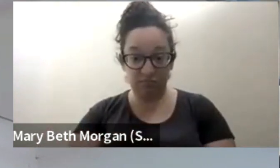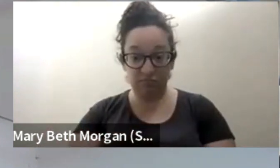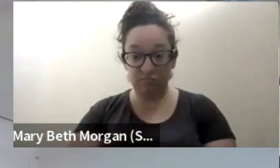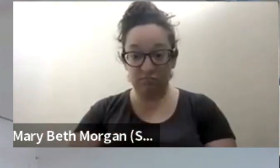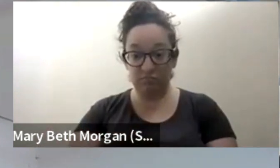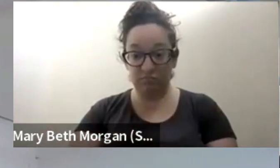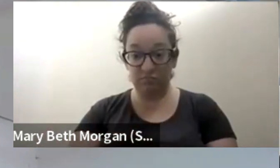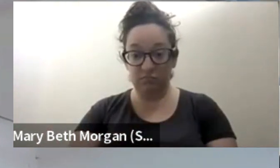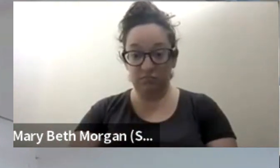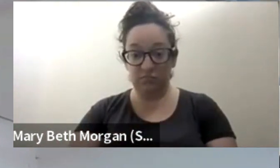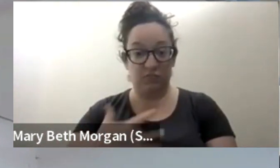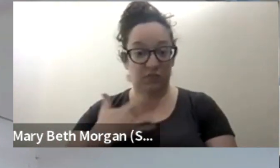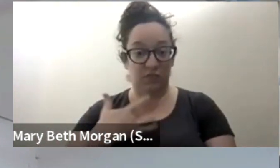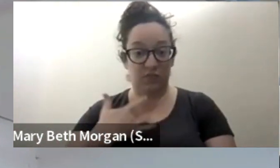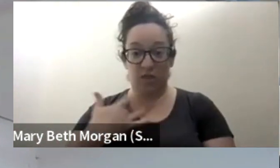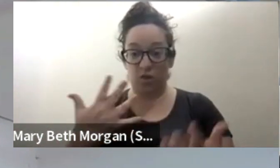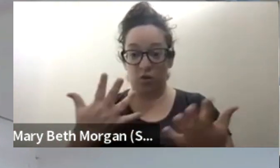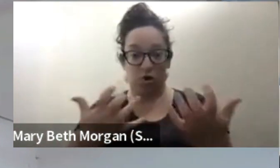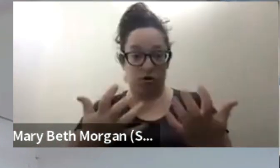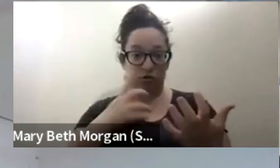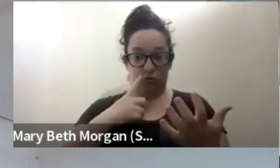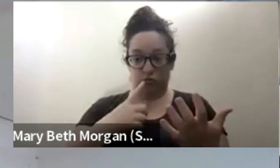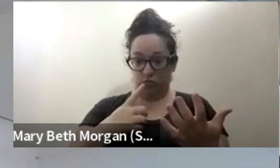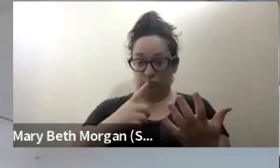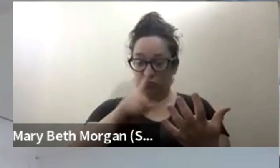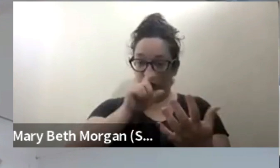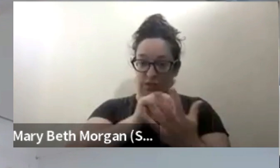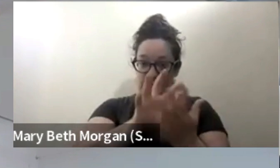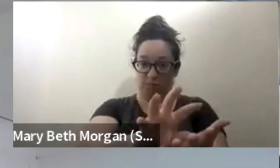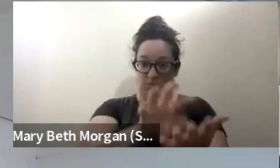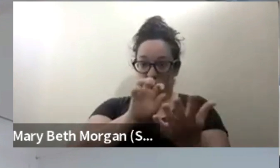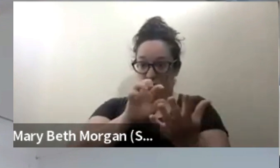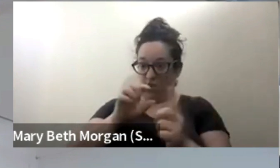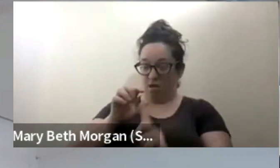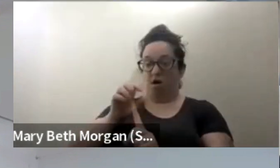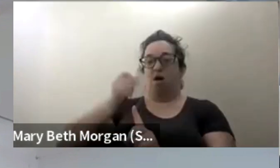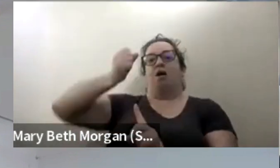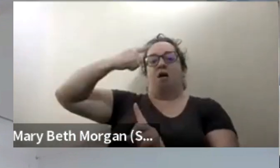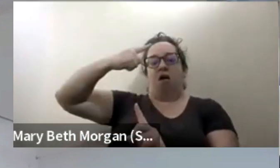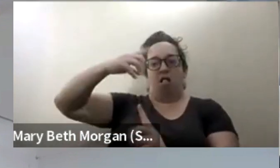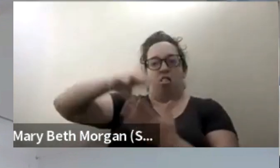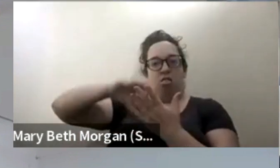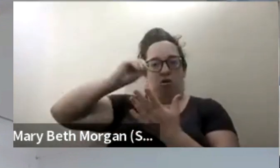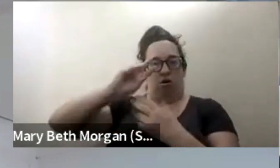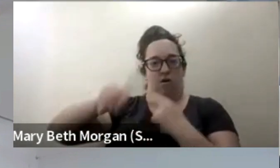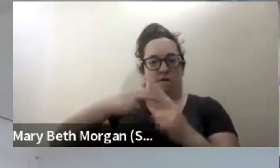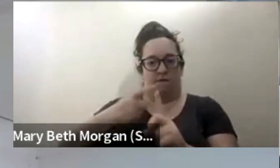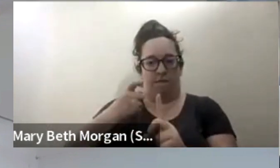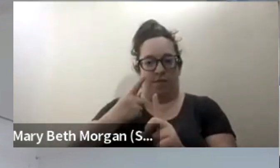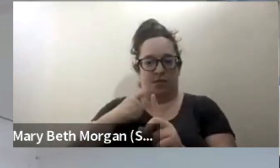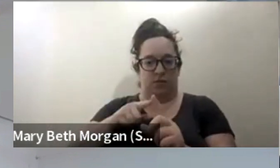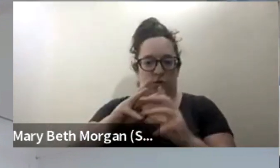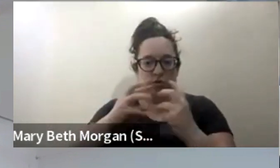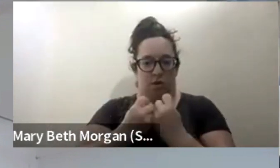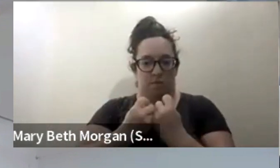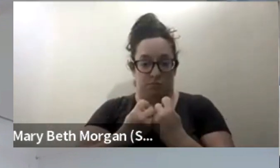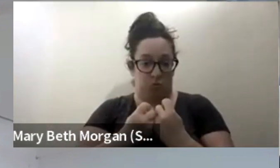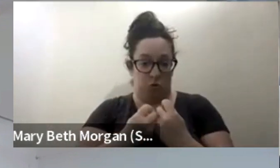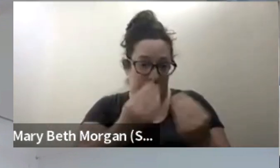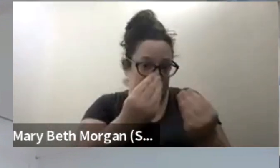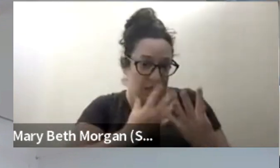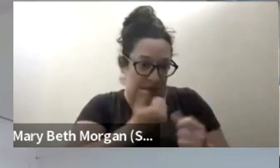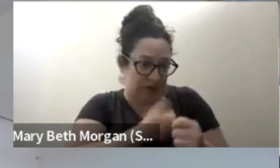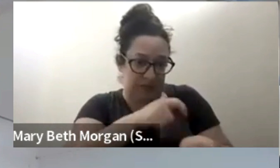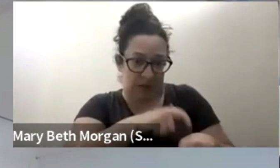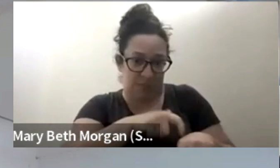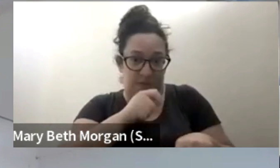Anything that you want to get out of this workshop? You can say it at any time. It doesn't have to be now. This is I'm hoping that